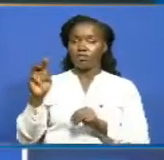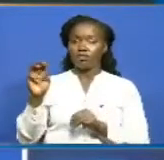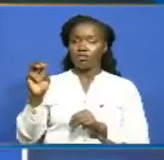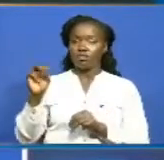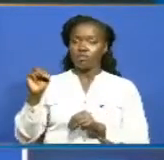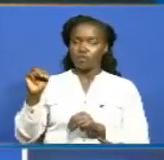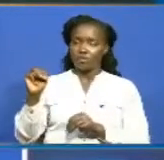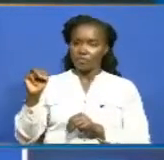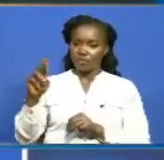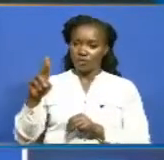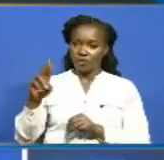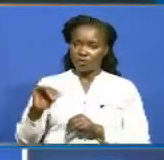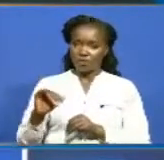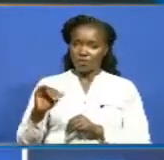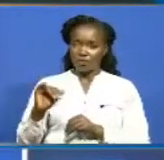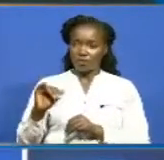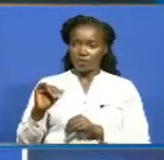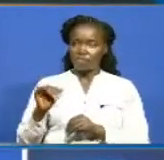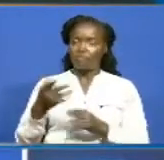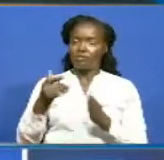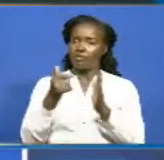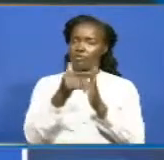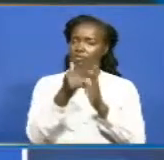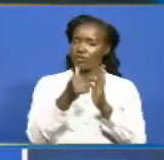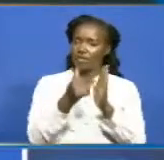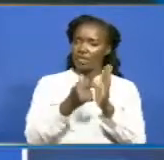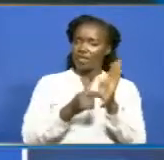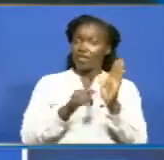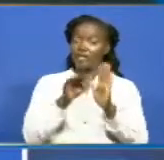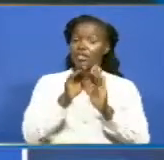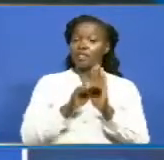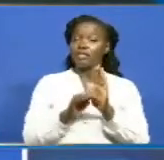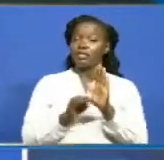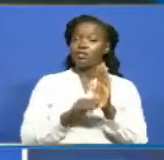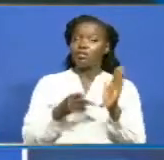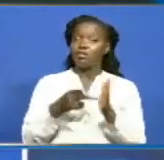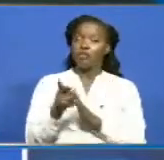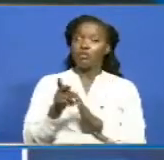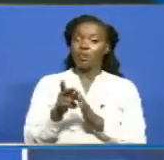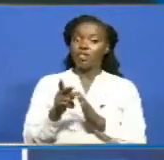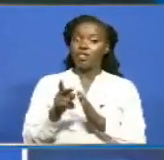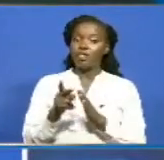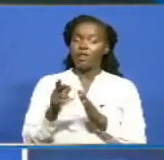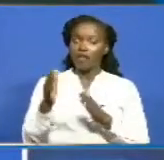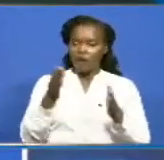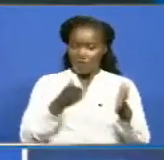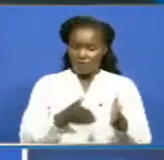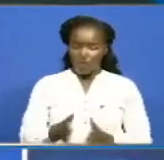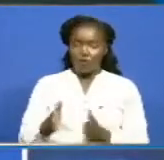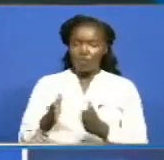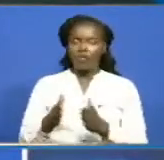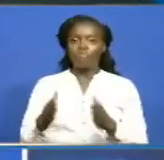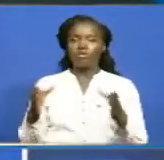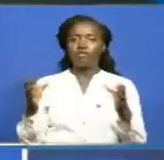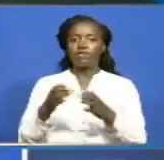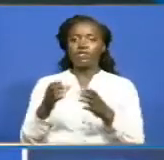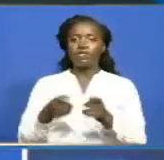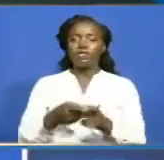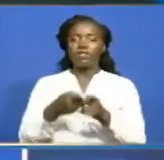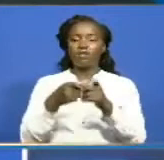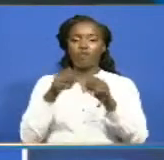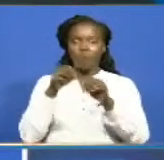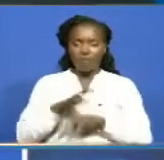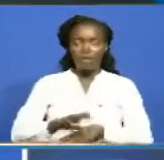of 7 days to furnish it with detailed statements of the payment criteria for farms awarded in the multi-million